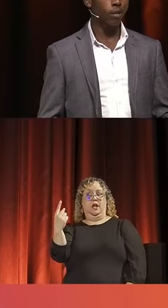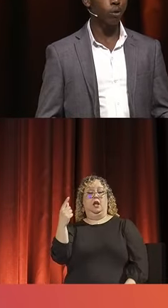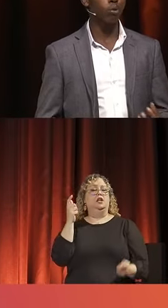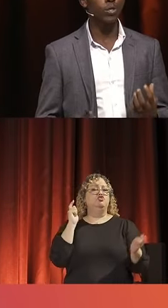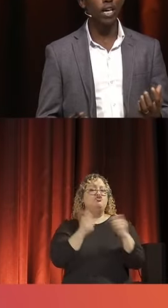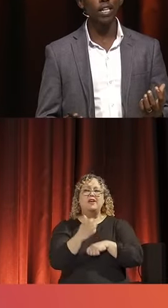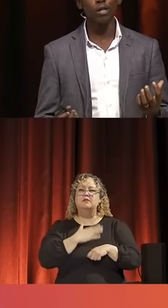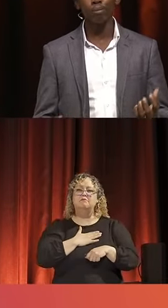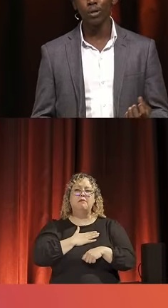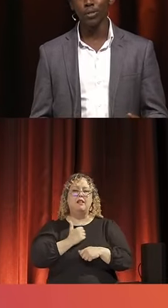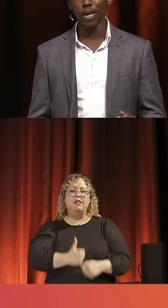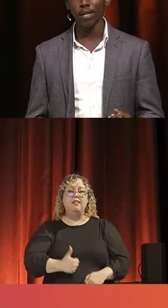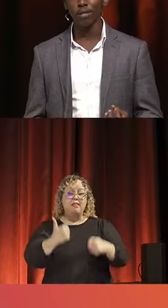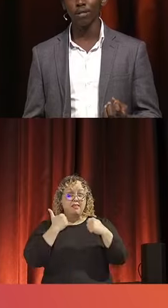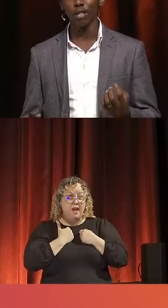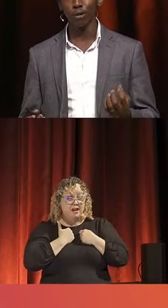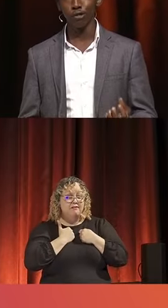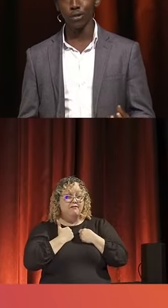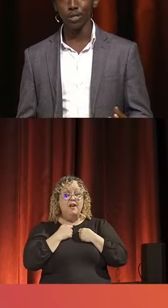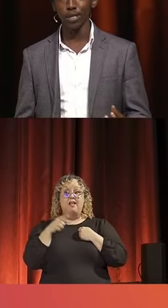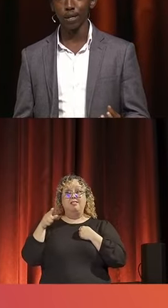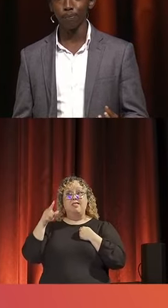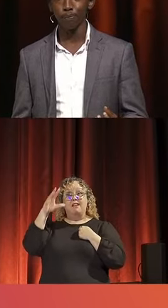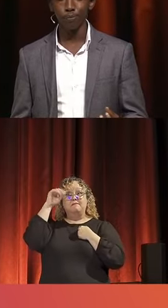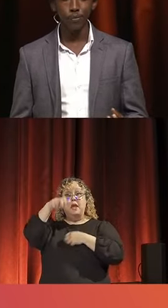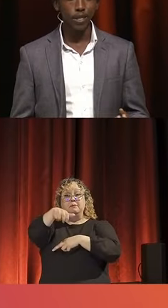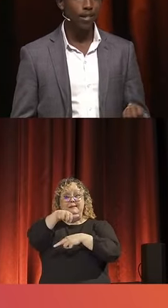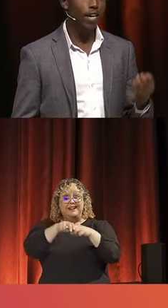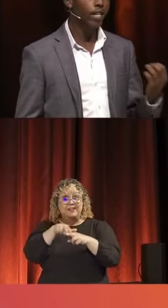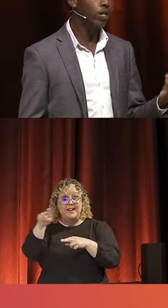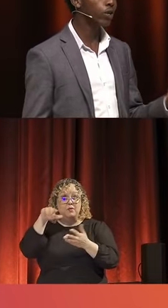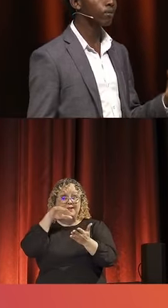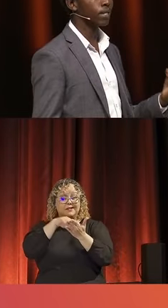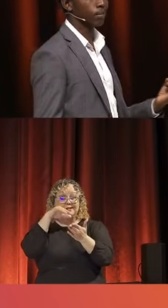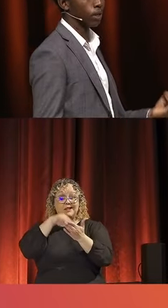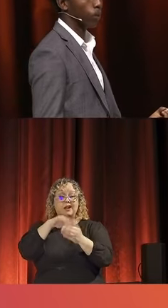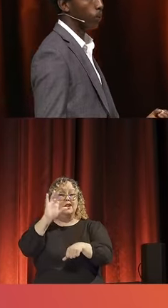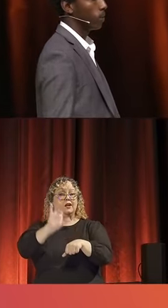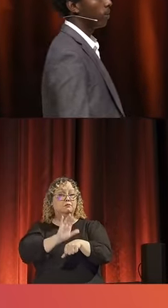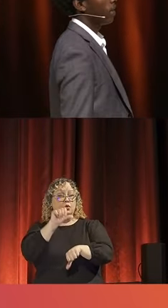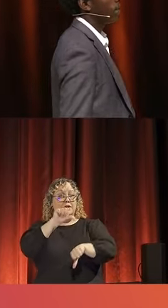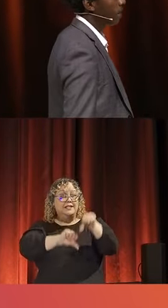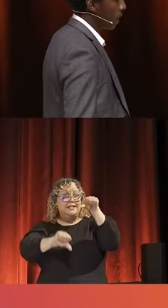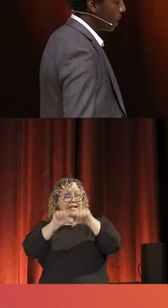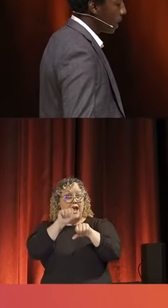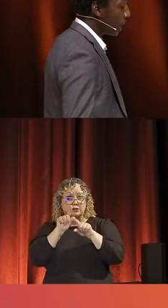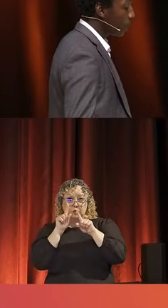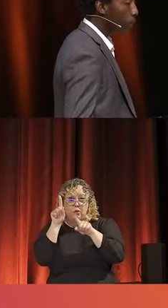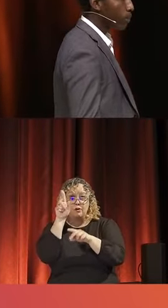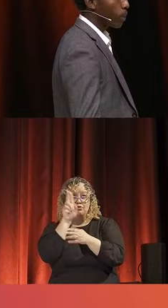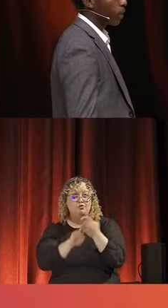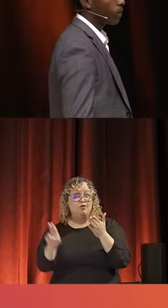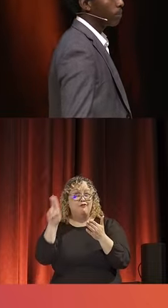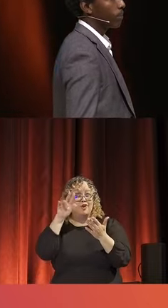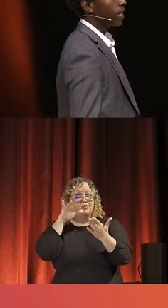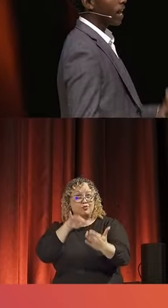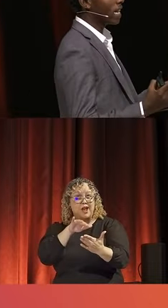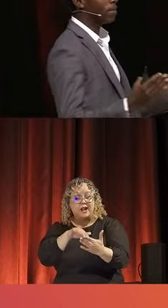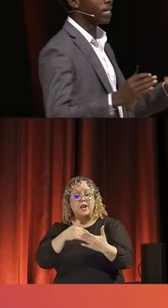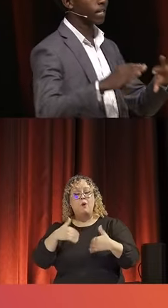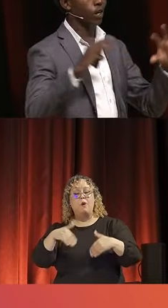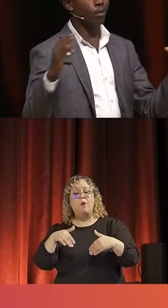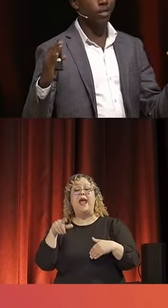man who was studying computer science in university, and he showed me something cool. He wrote a program